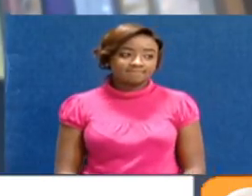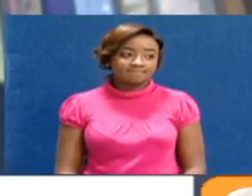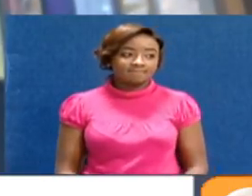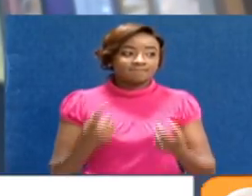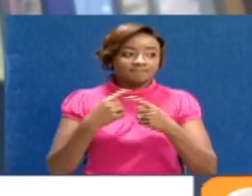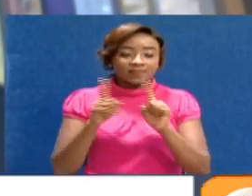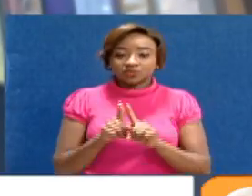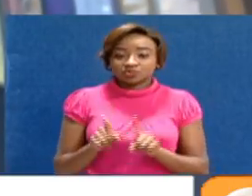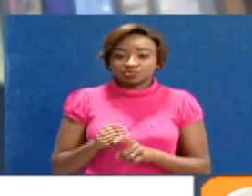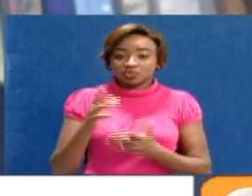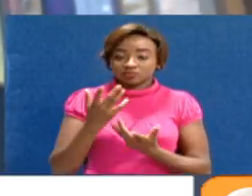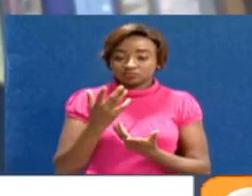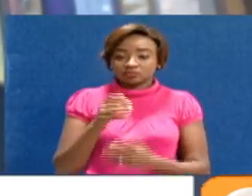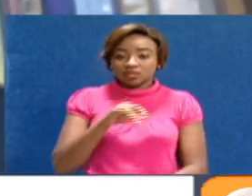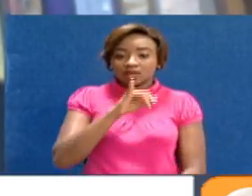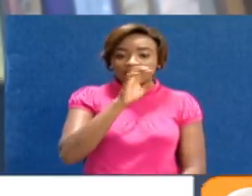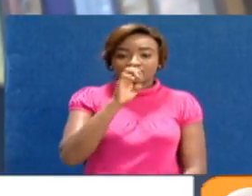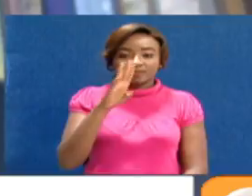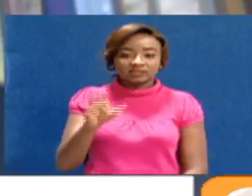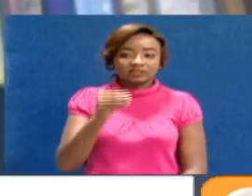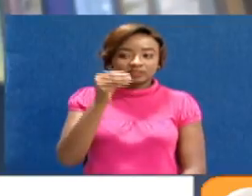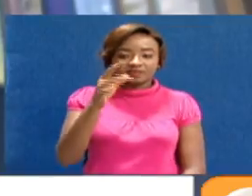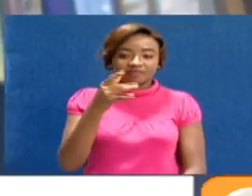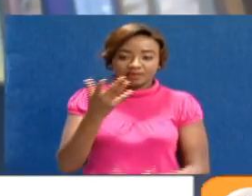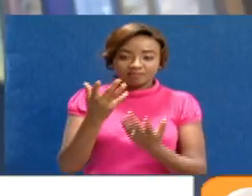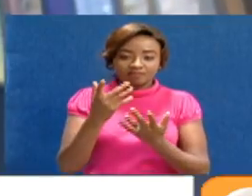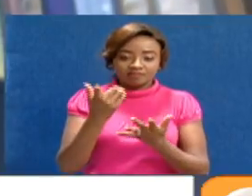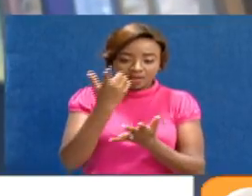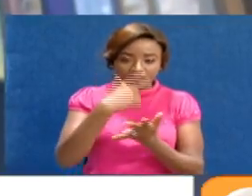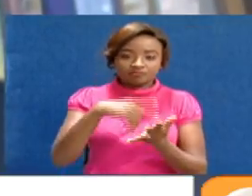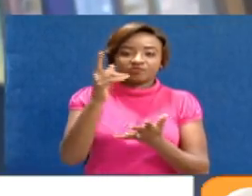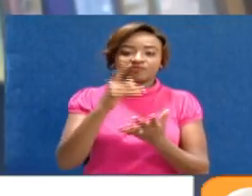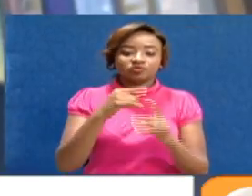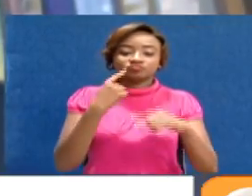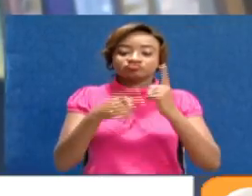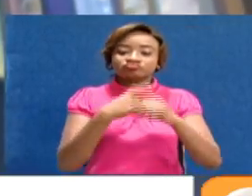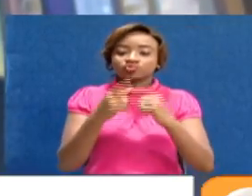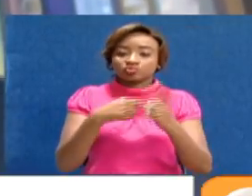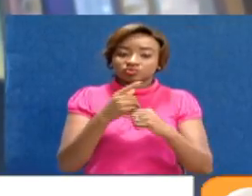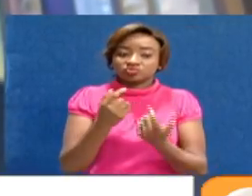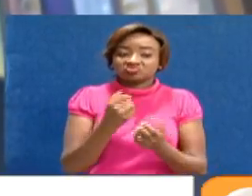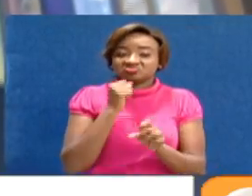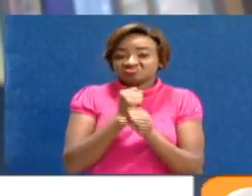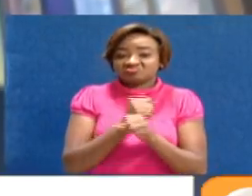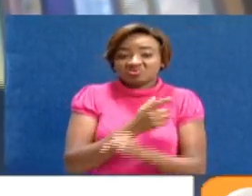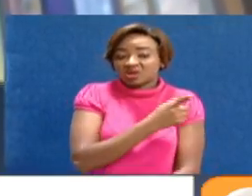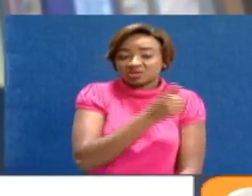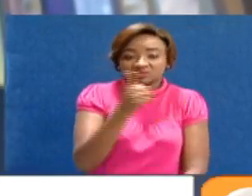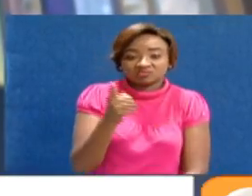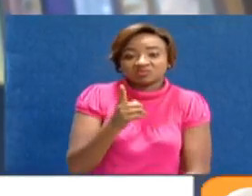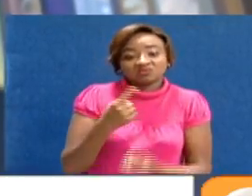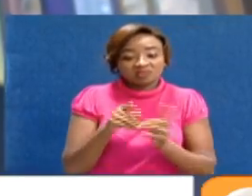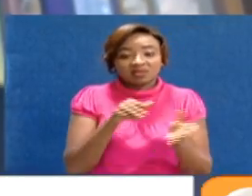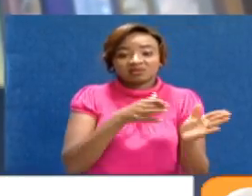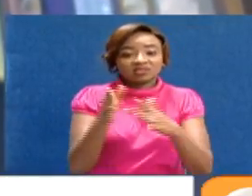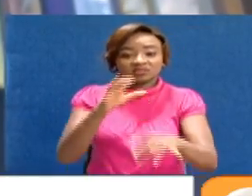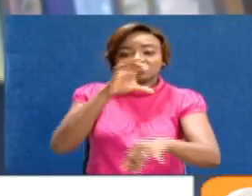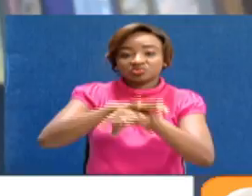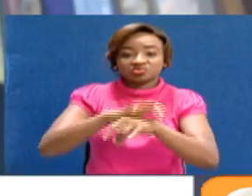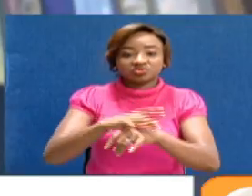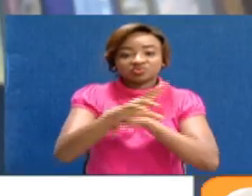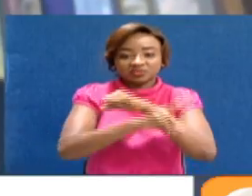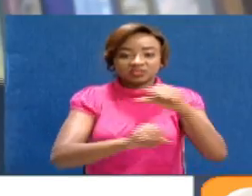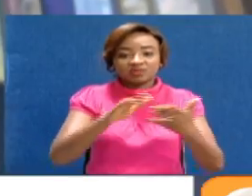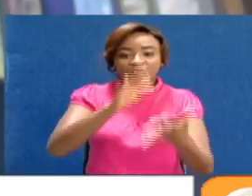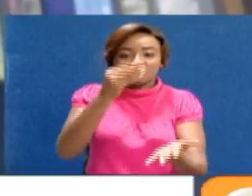were cleared. IEBC gave them the tickets to run for office. And now they have, gotten other opportunities to steal